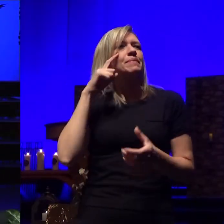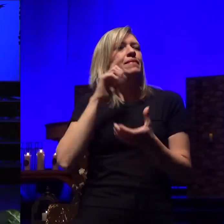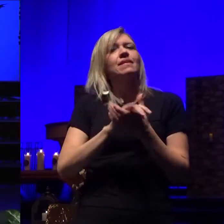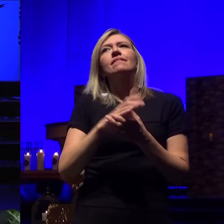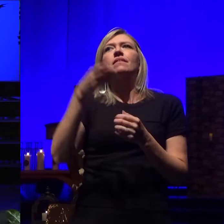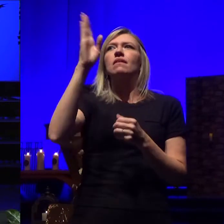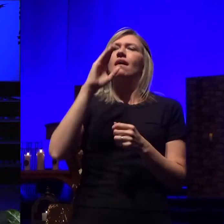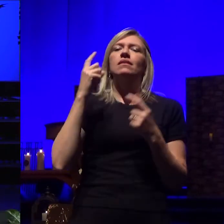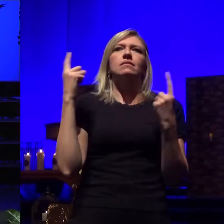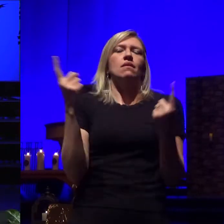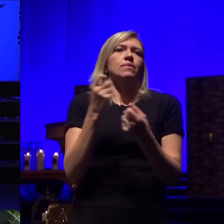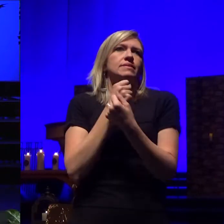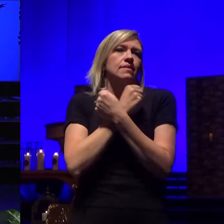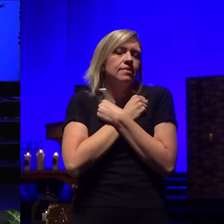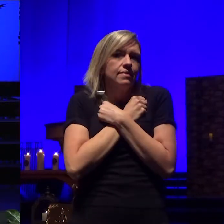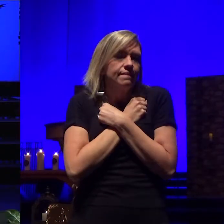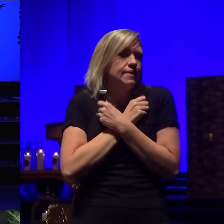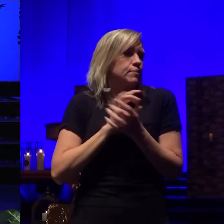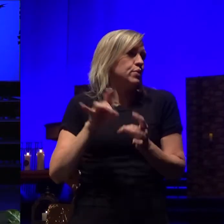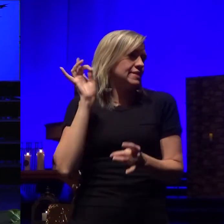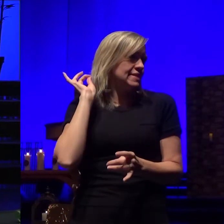unconditionally loving presence.